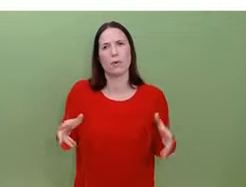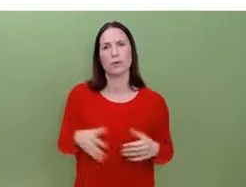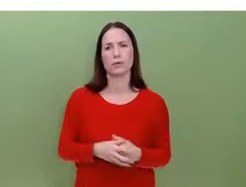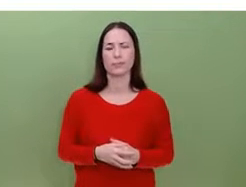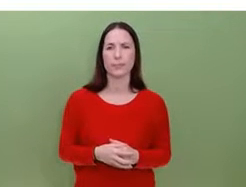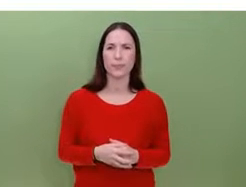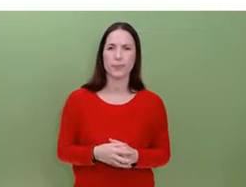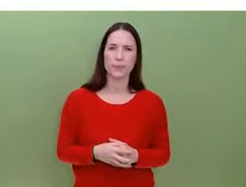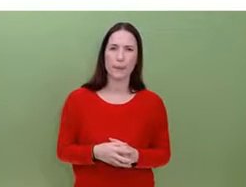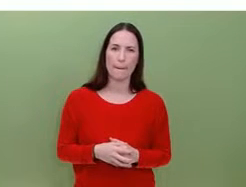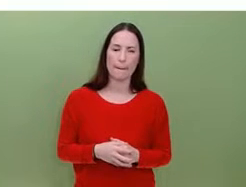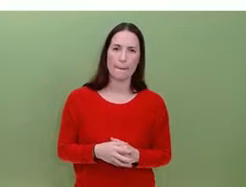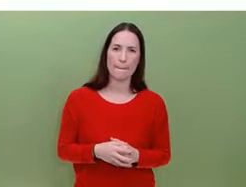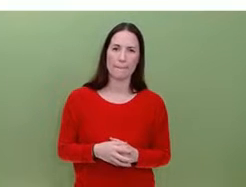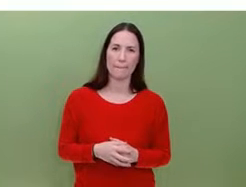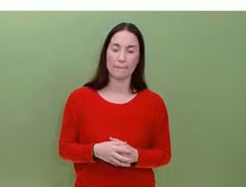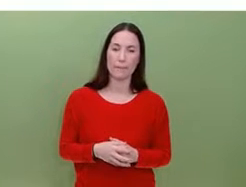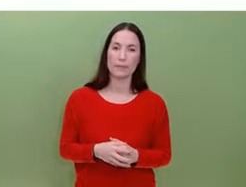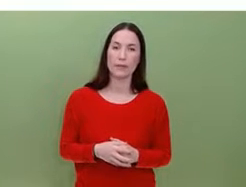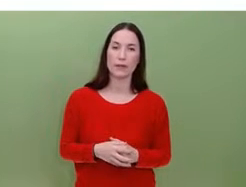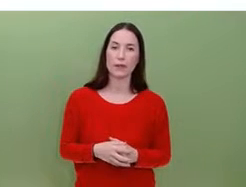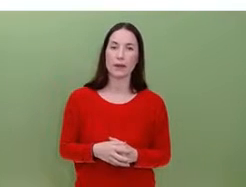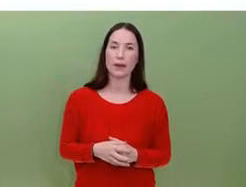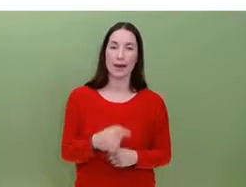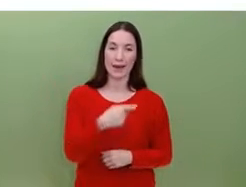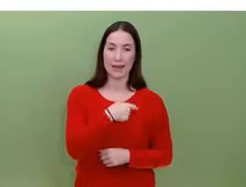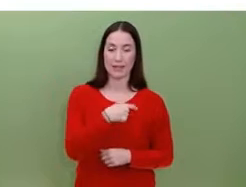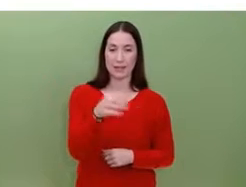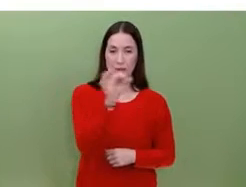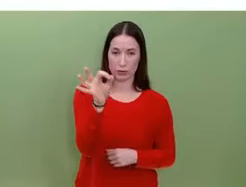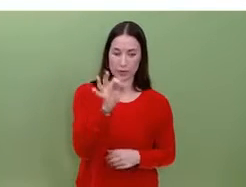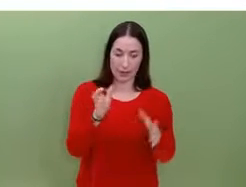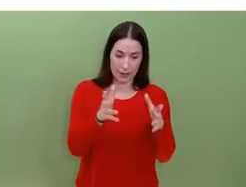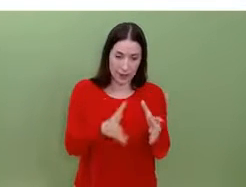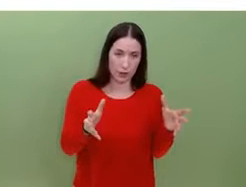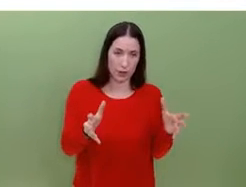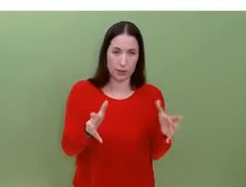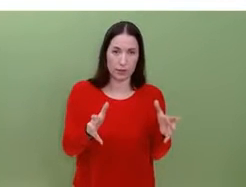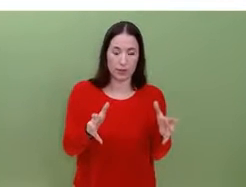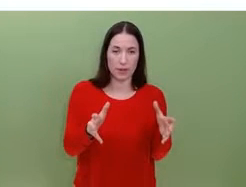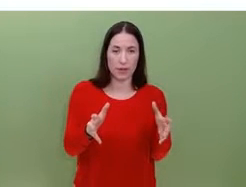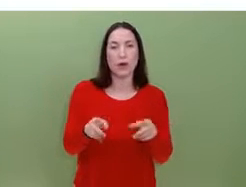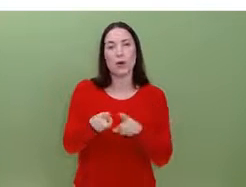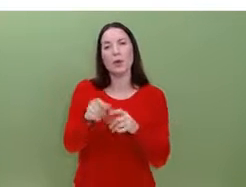Not only have we seen the percentage of anxiety increases, but we've also seen the severity increase too.